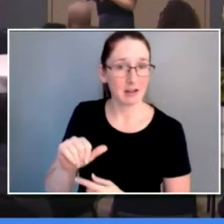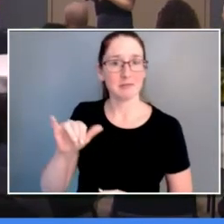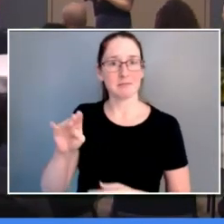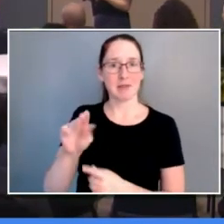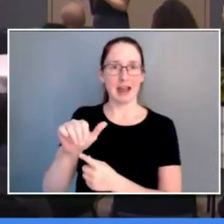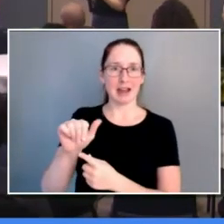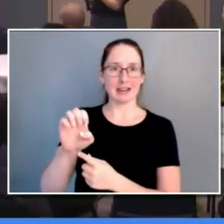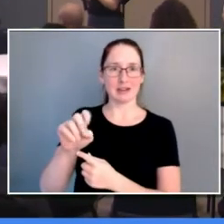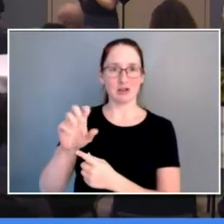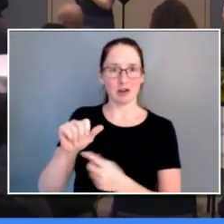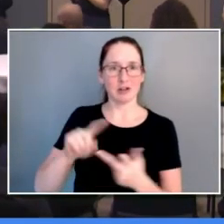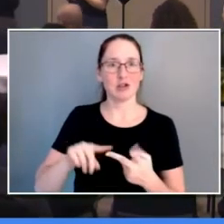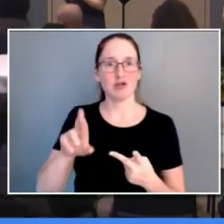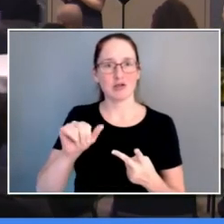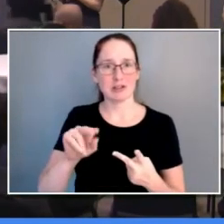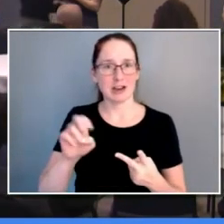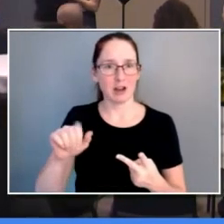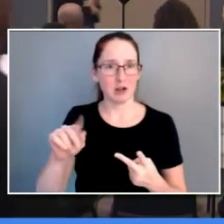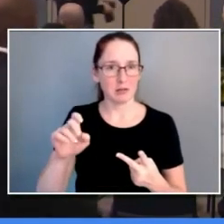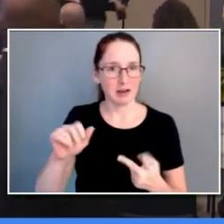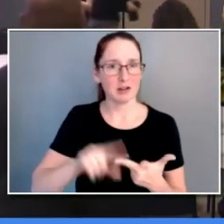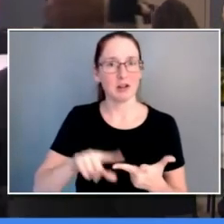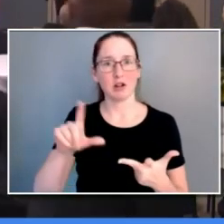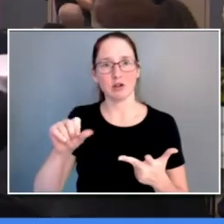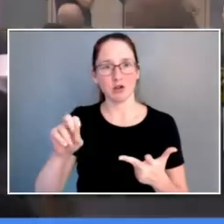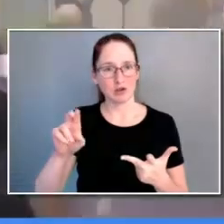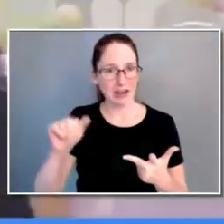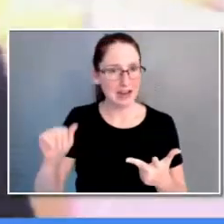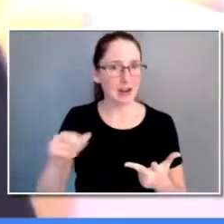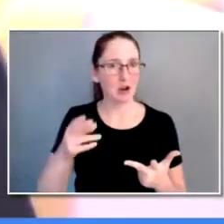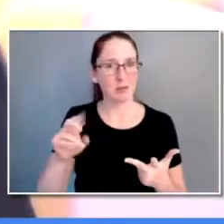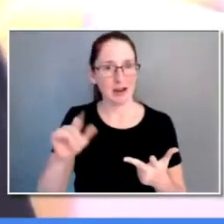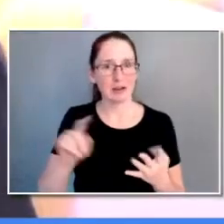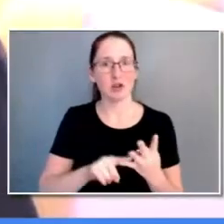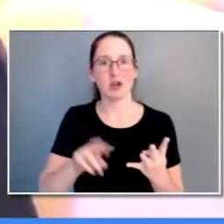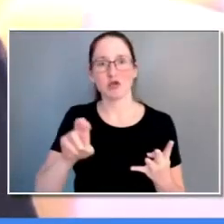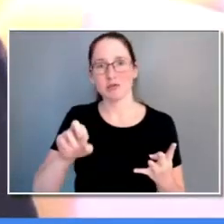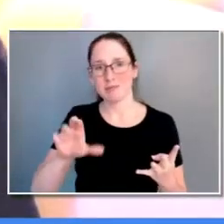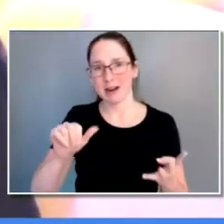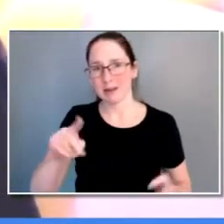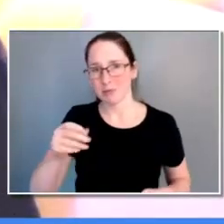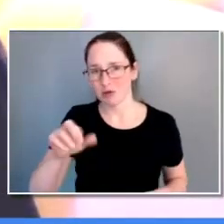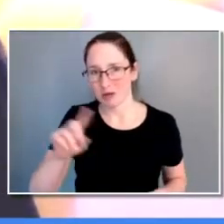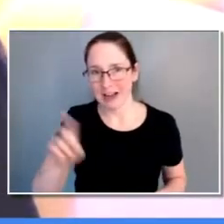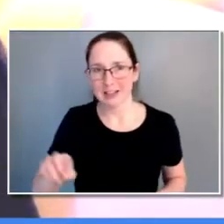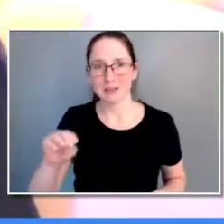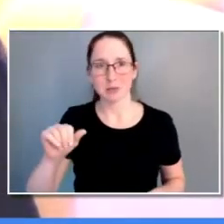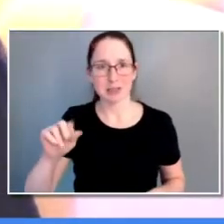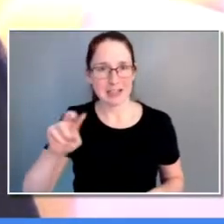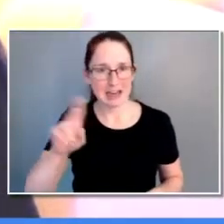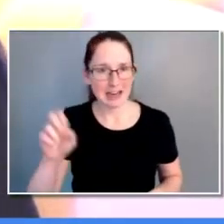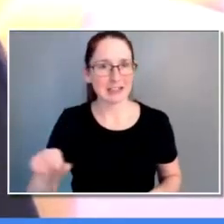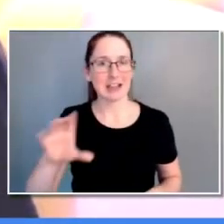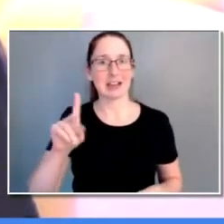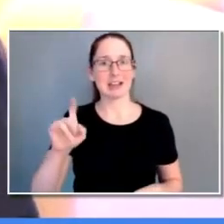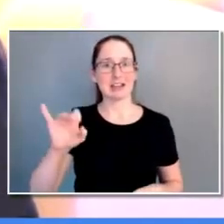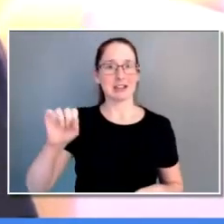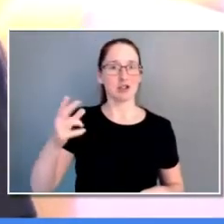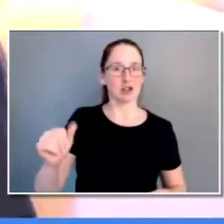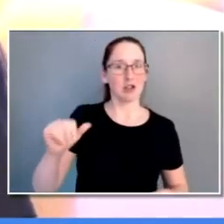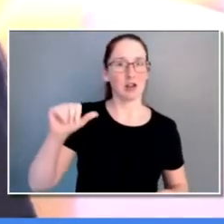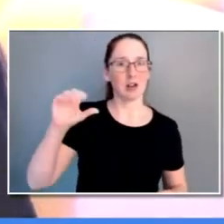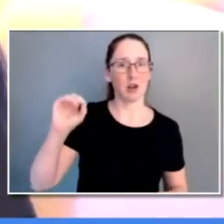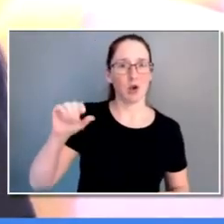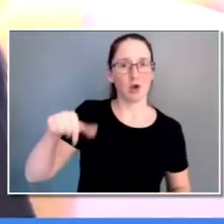Lorena Hernandez, Rebecca Perez Martinez, Kisa O'Quinn, and Julian Barr, our inclusion advocate, who